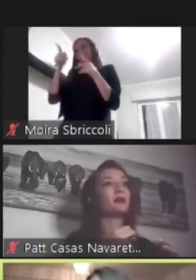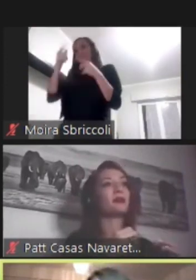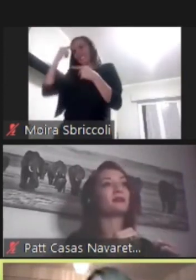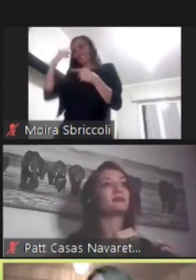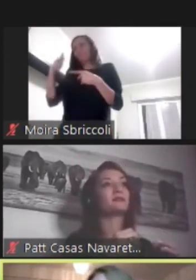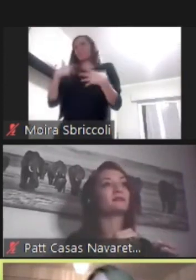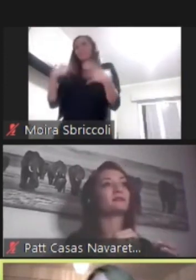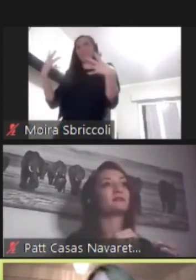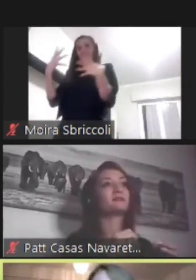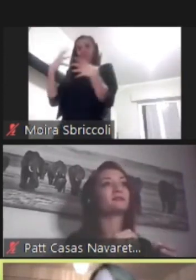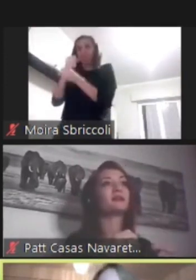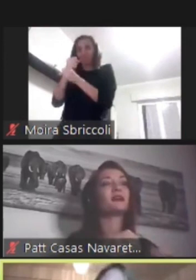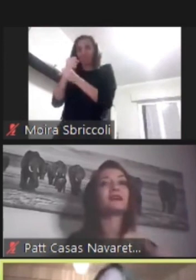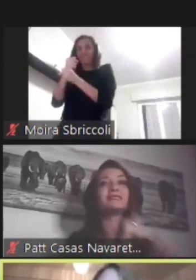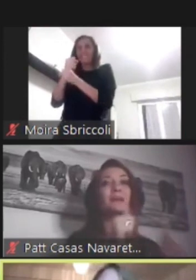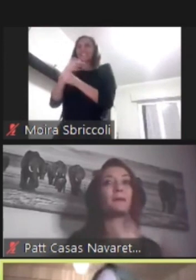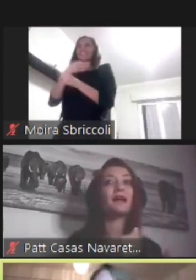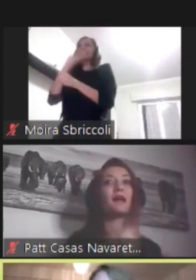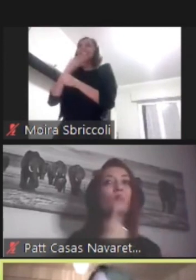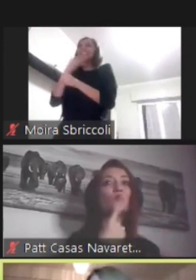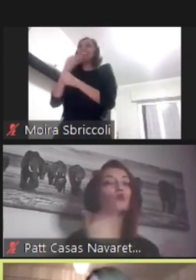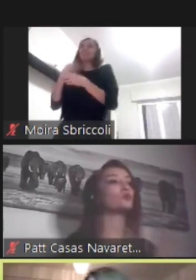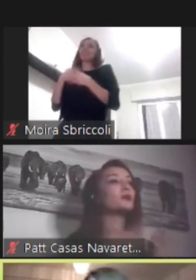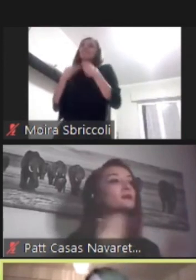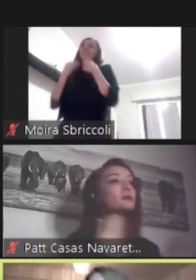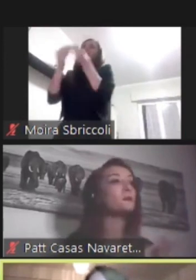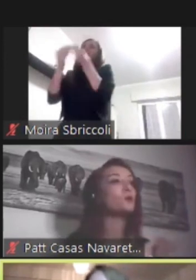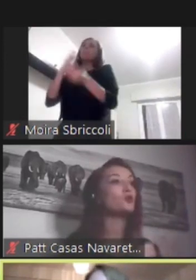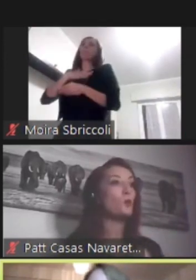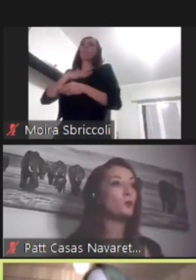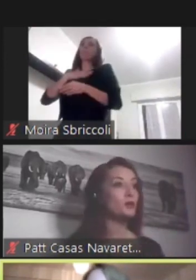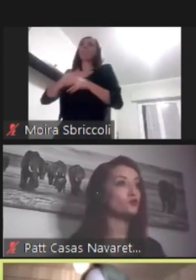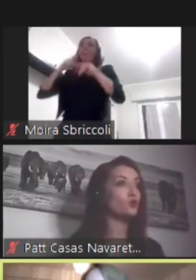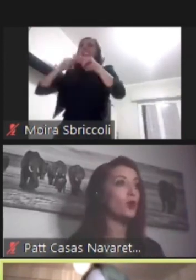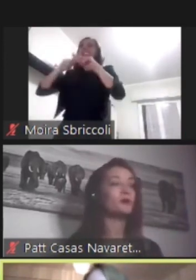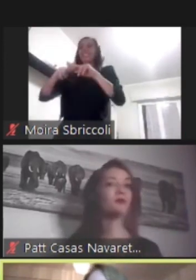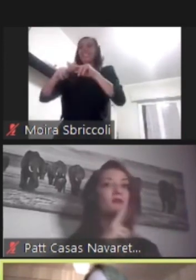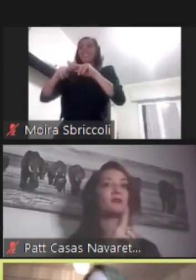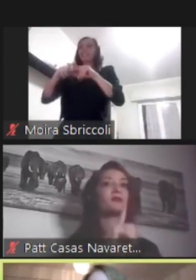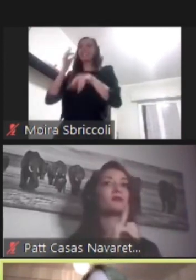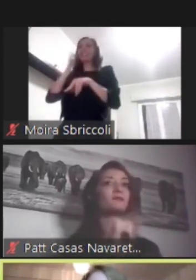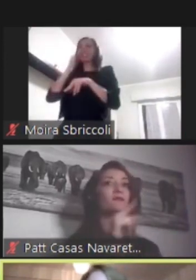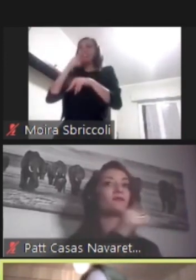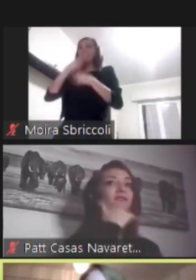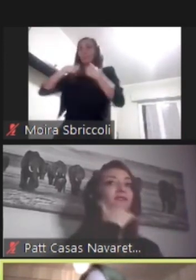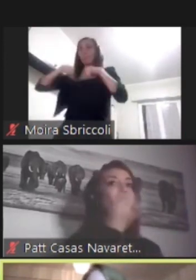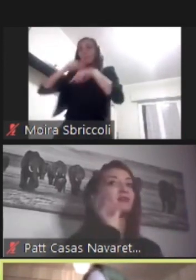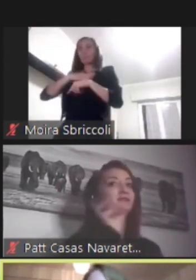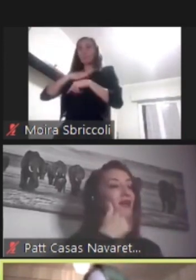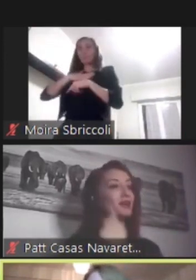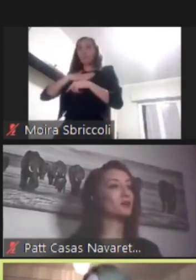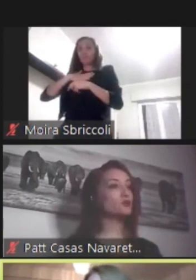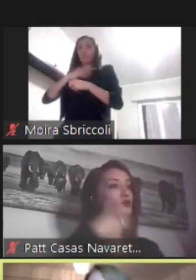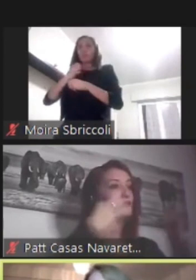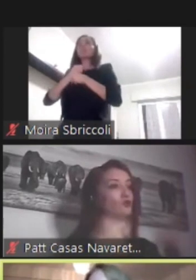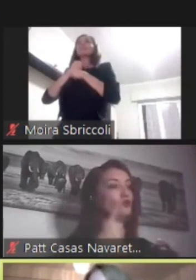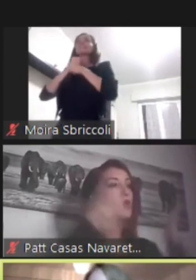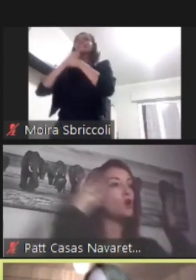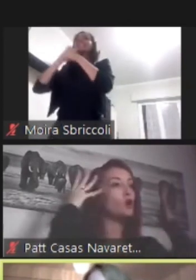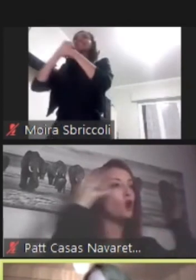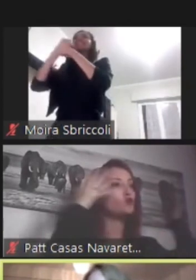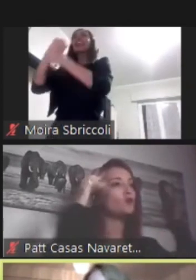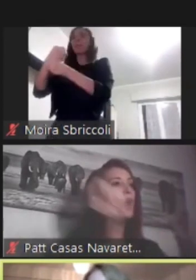European Wellness Council, I get to do your trainings, but I'm also a